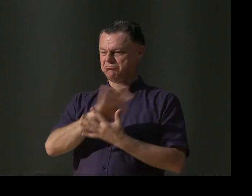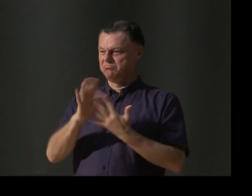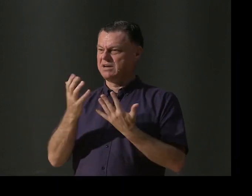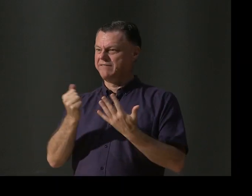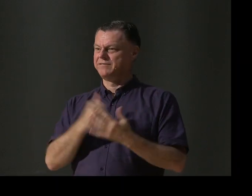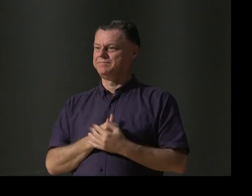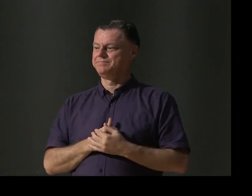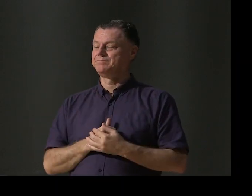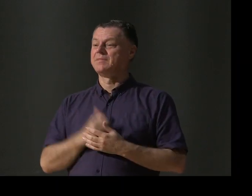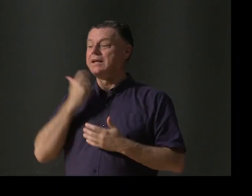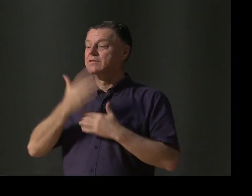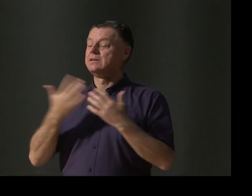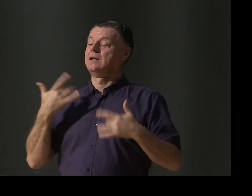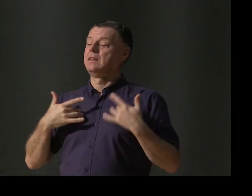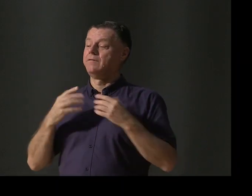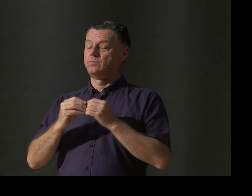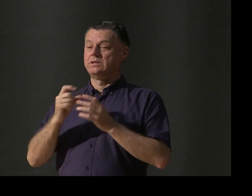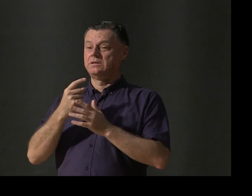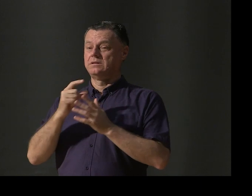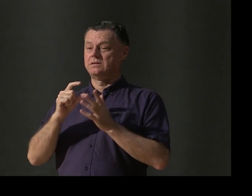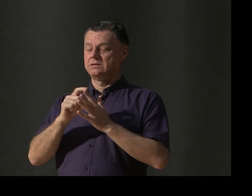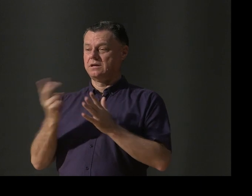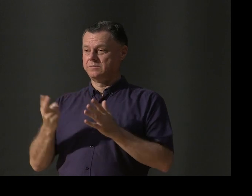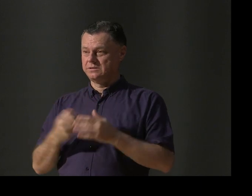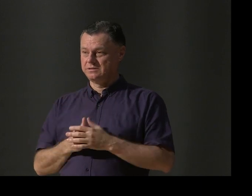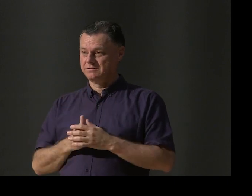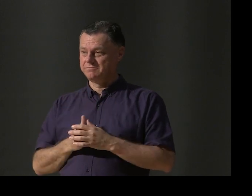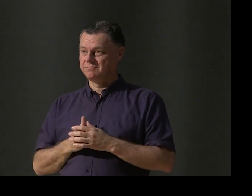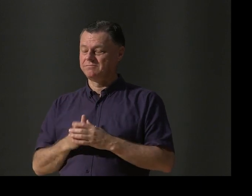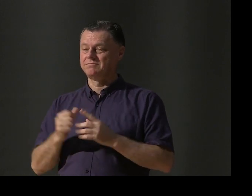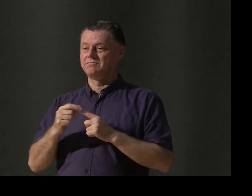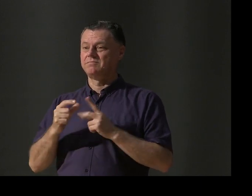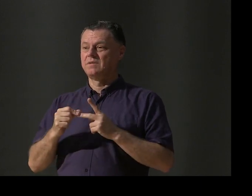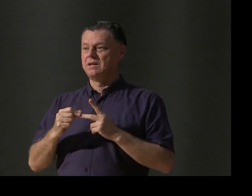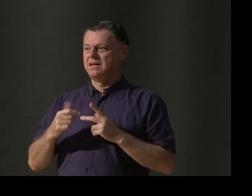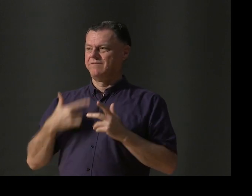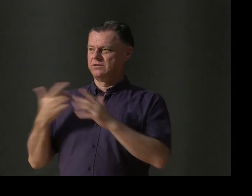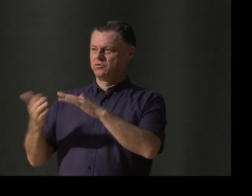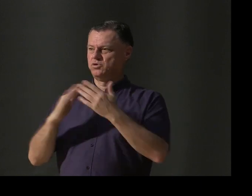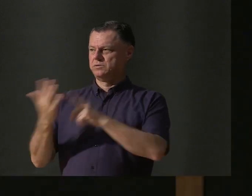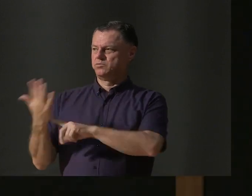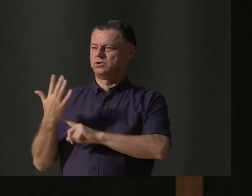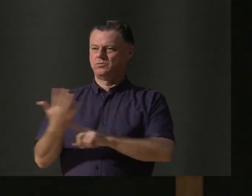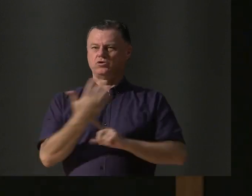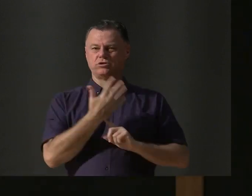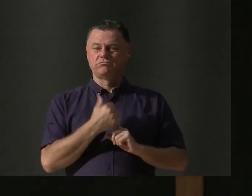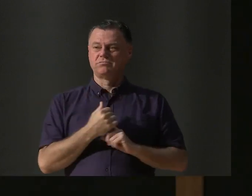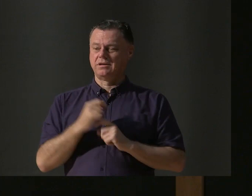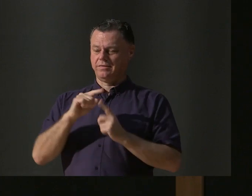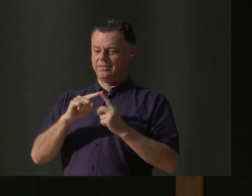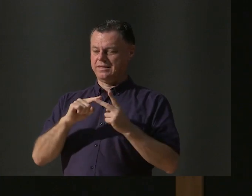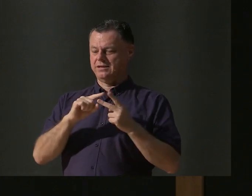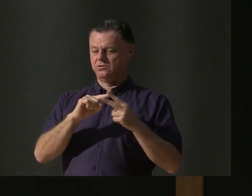the weight of living with this condition, coupled with the perceived pressure of society, negatively impacted